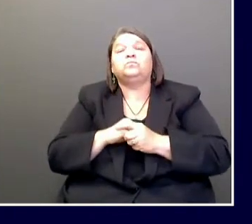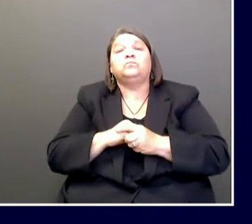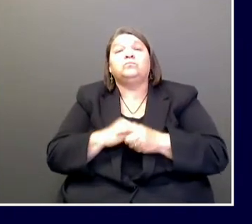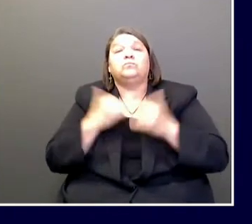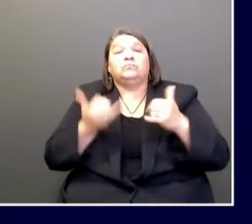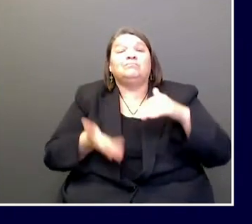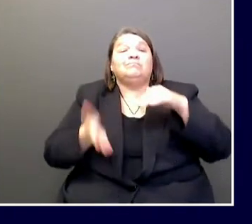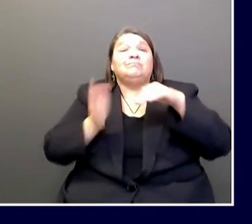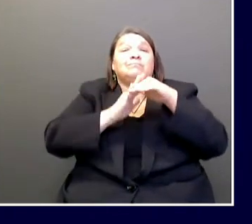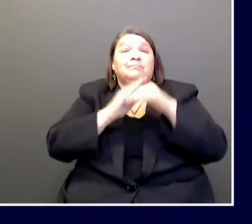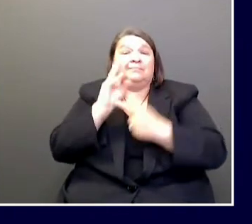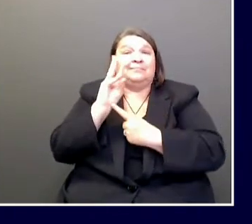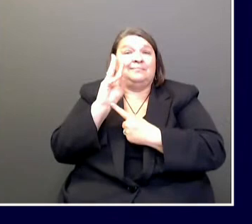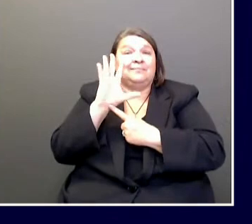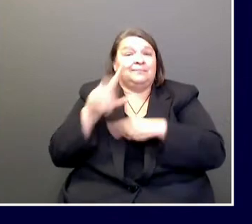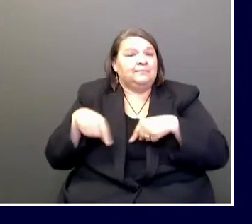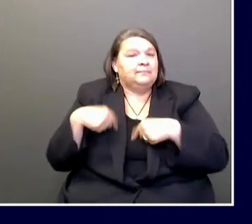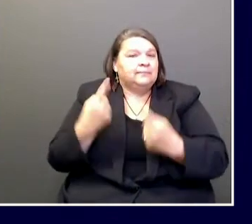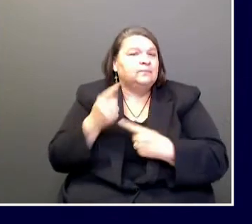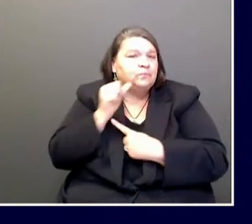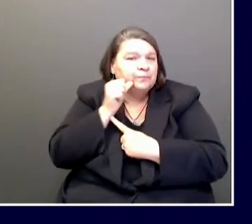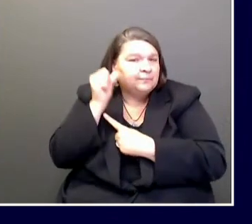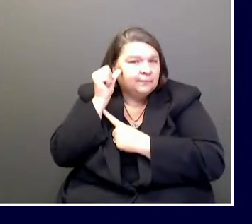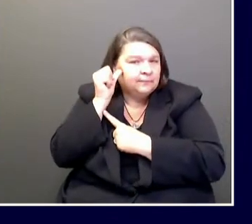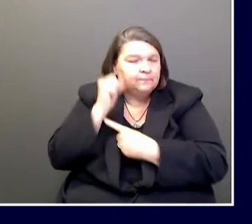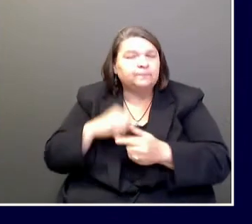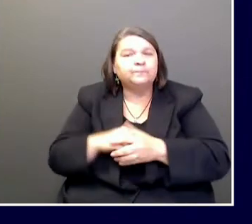yesterday. Cumulatively, we've had